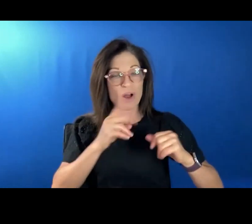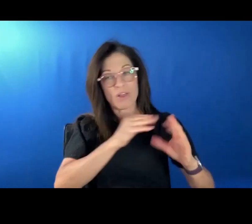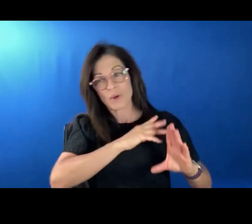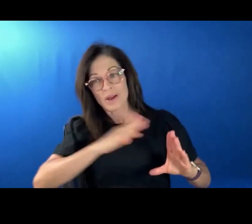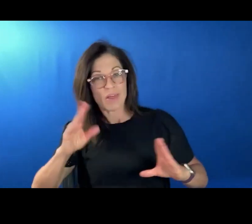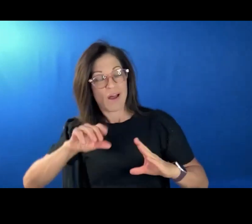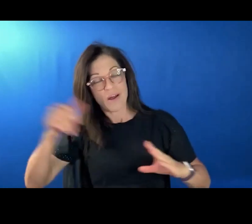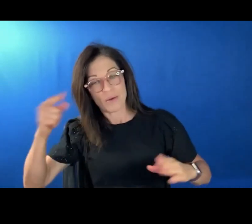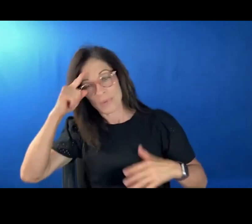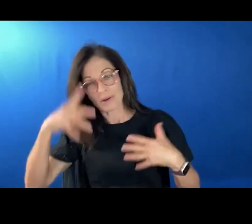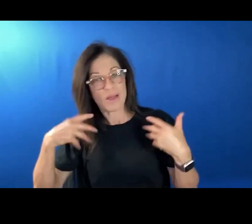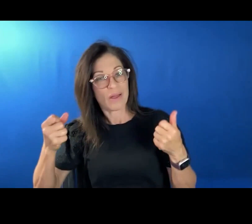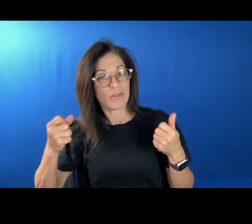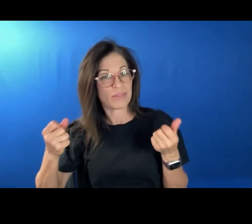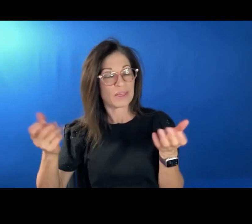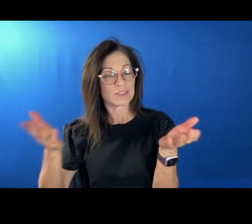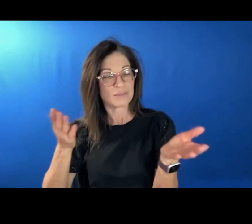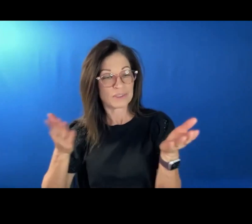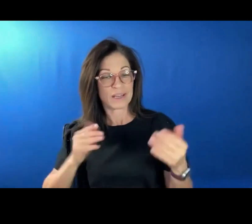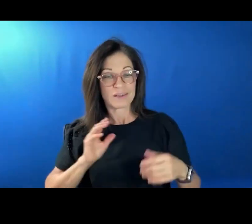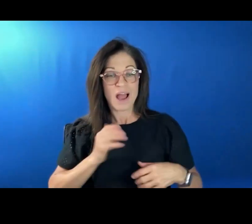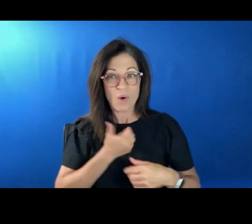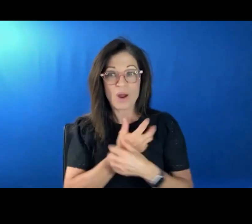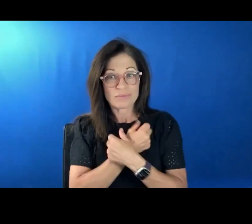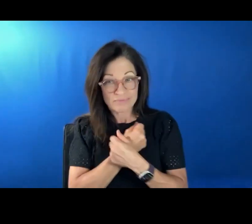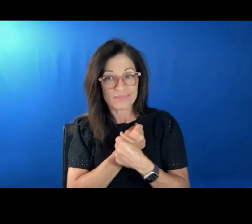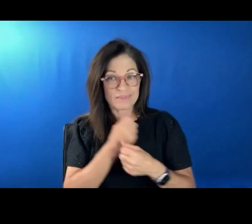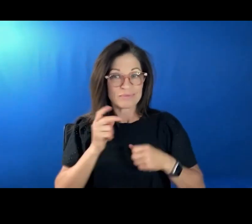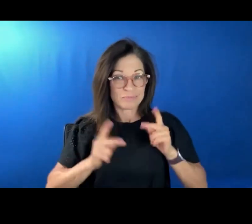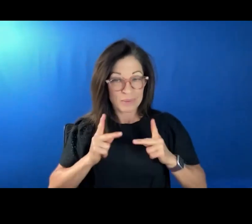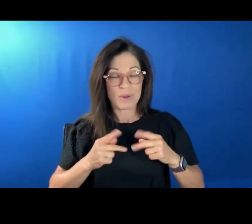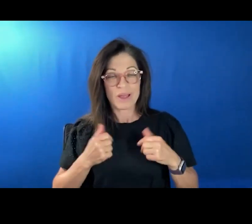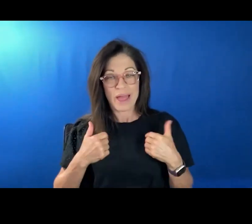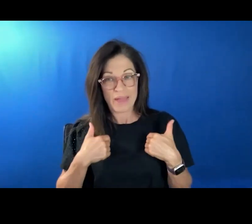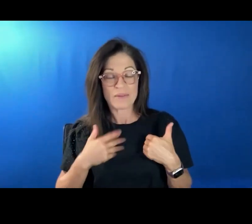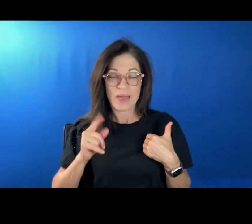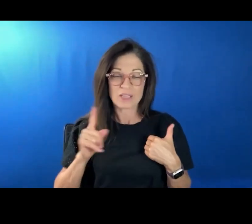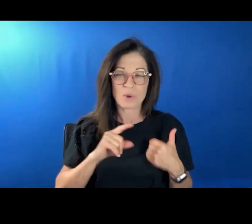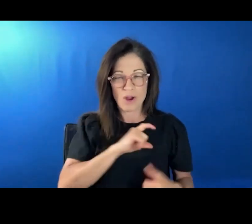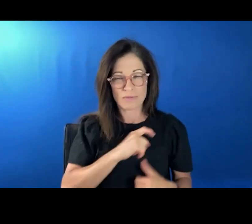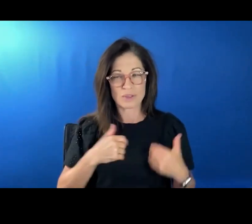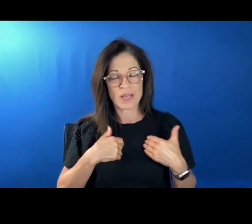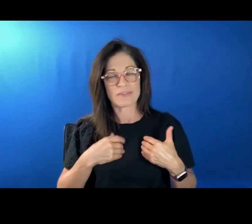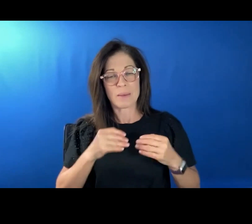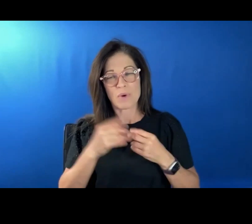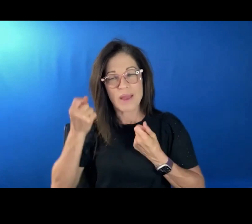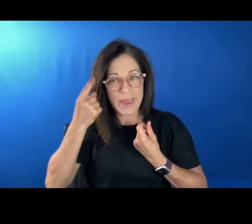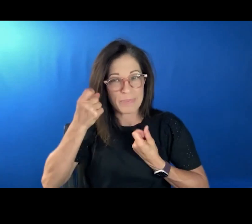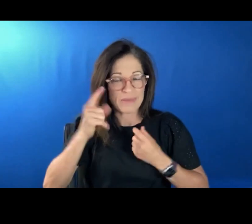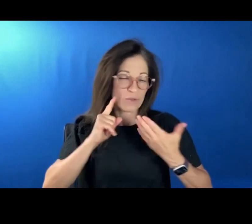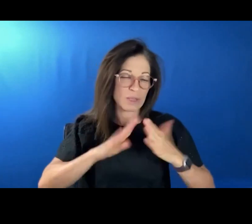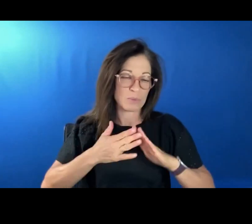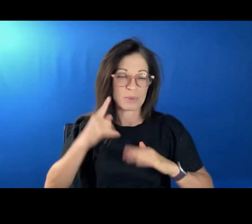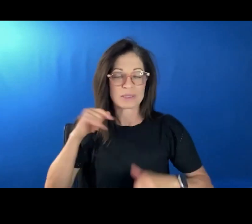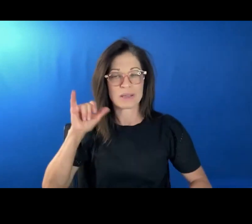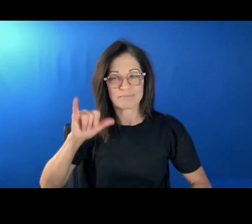crises that our loved ones have. That's where officers really gain empathy for the community, because they recognize